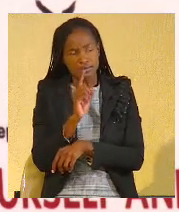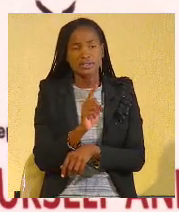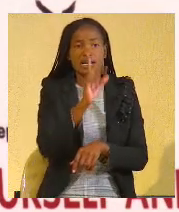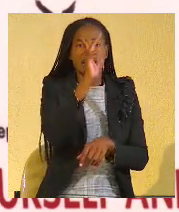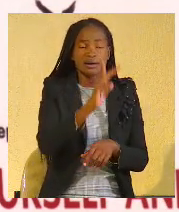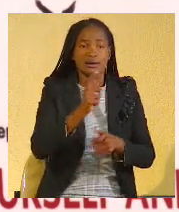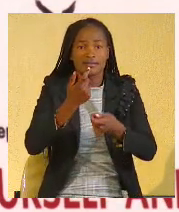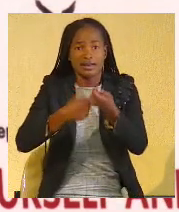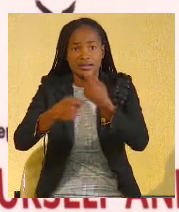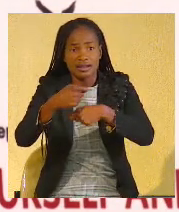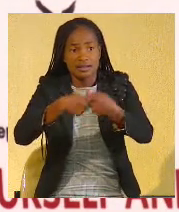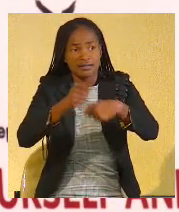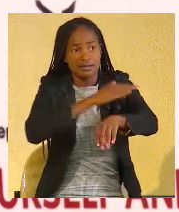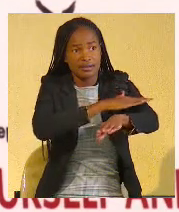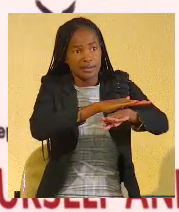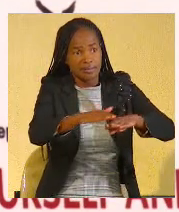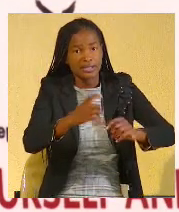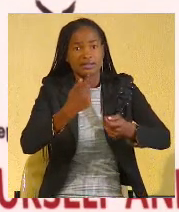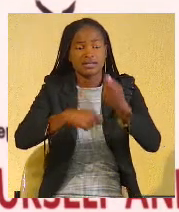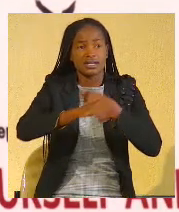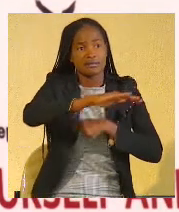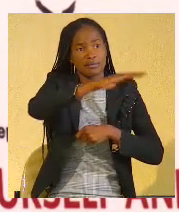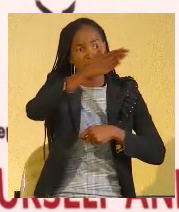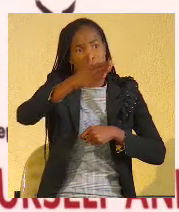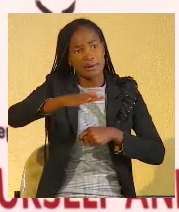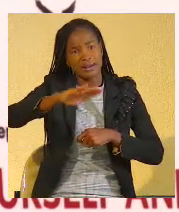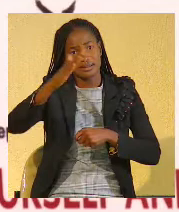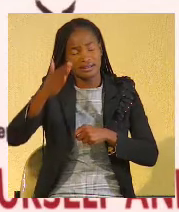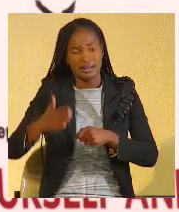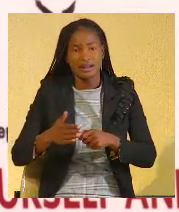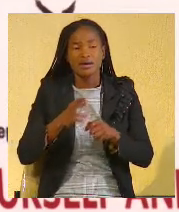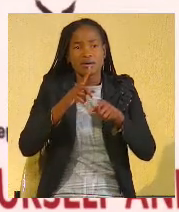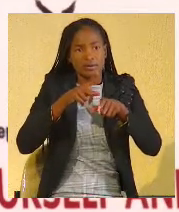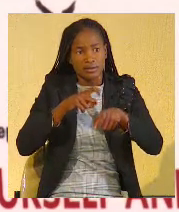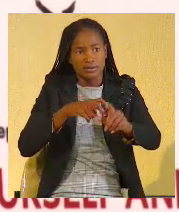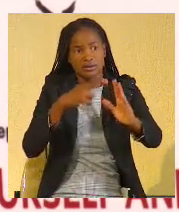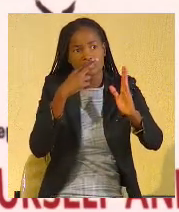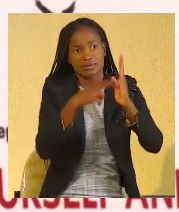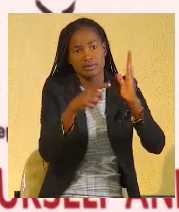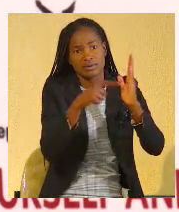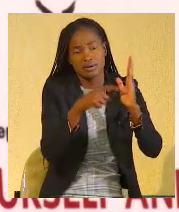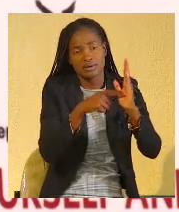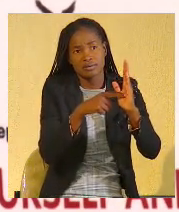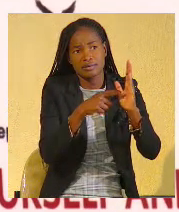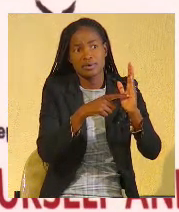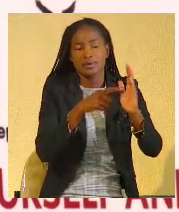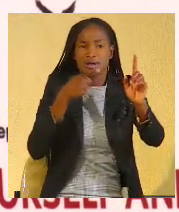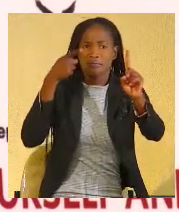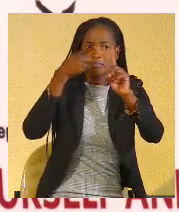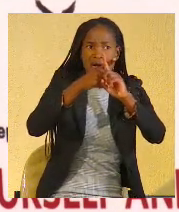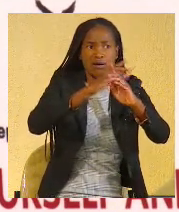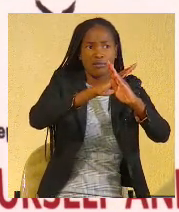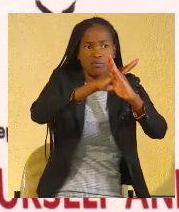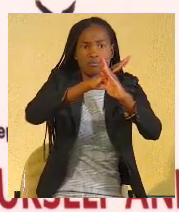open market to ensure compliance to COVID-19 state of emergency regulations.